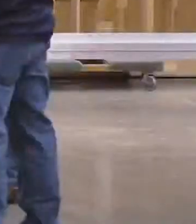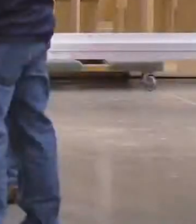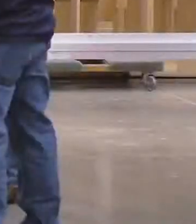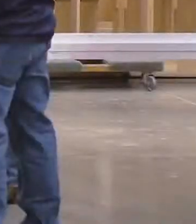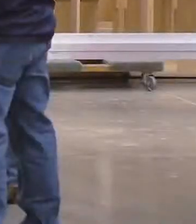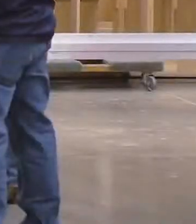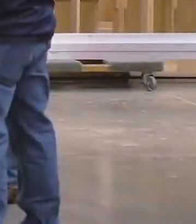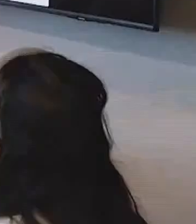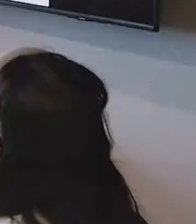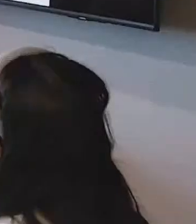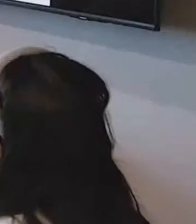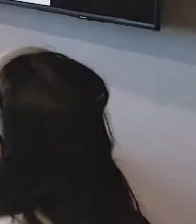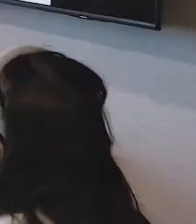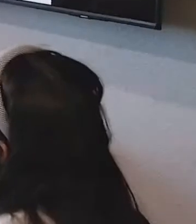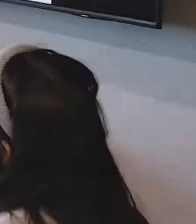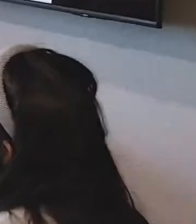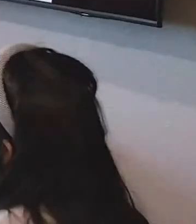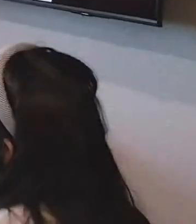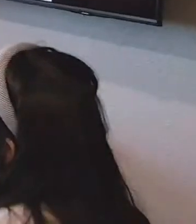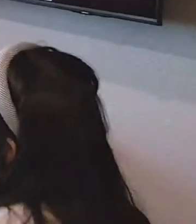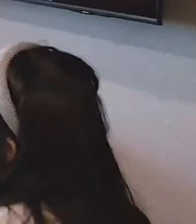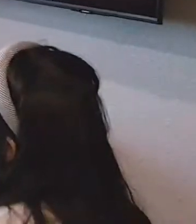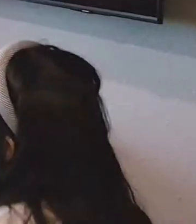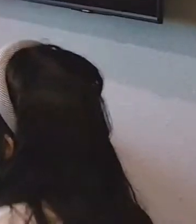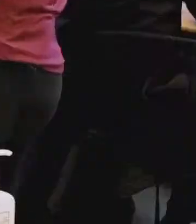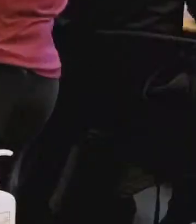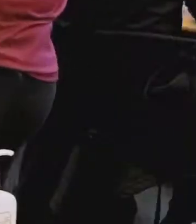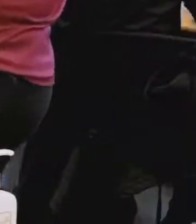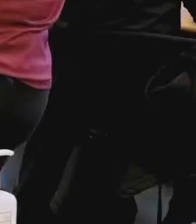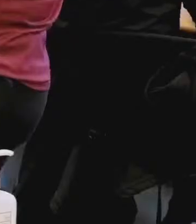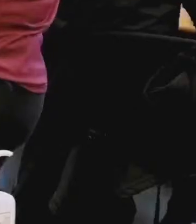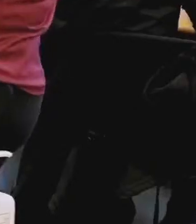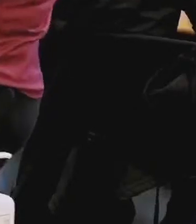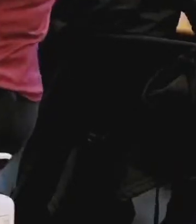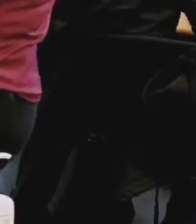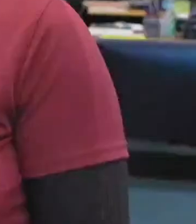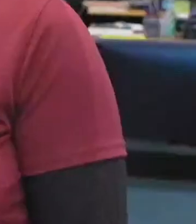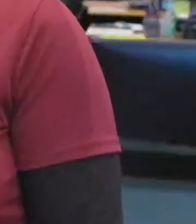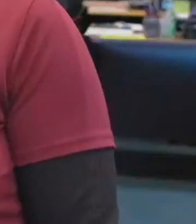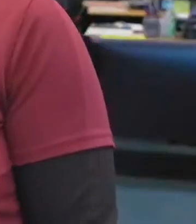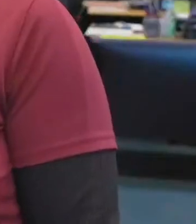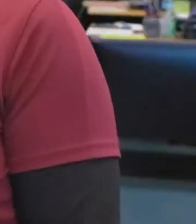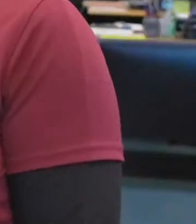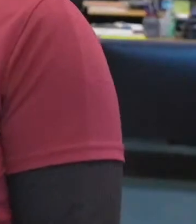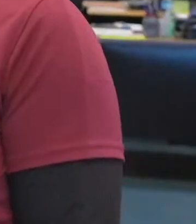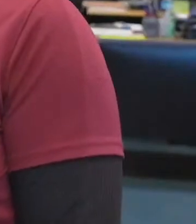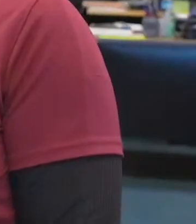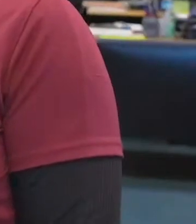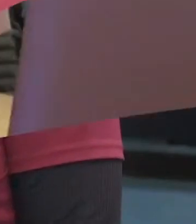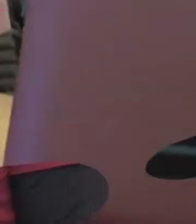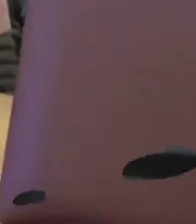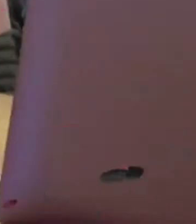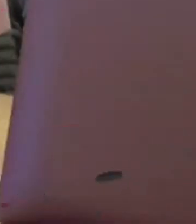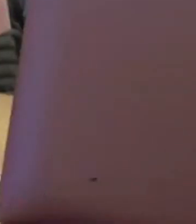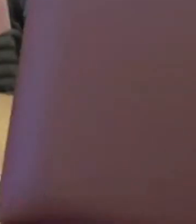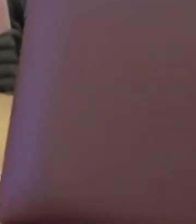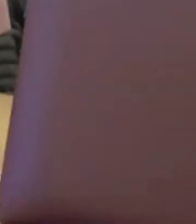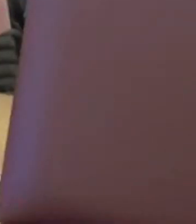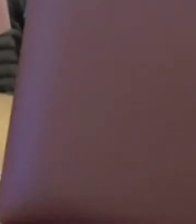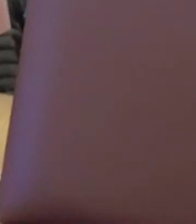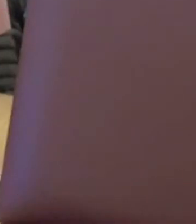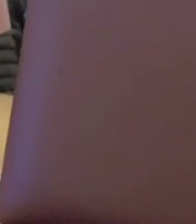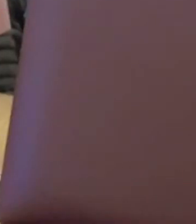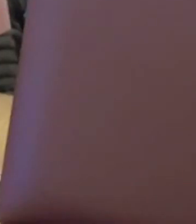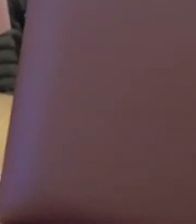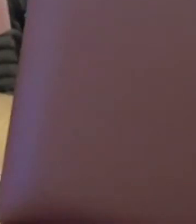internships, certification, and college credit, CTE students gain more than knowledge. They gain a head start. My CTE